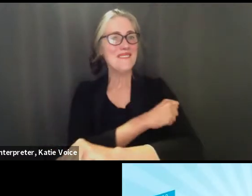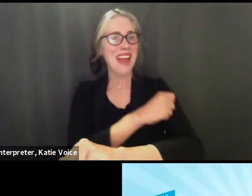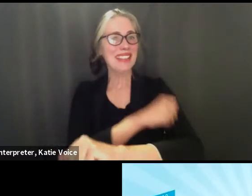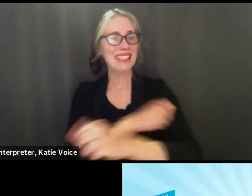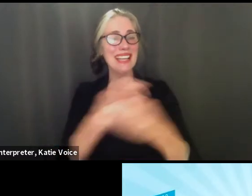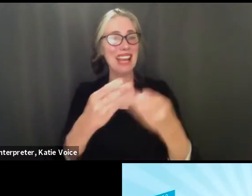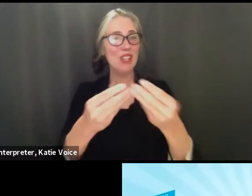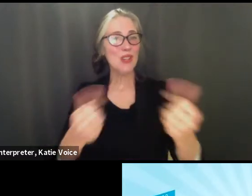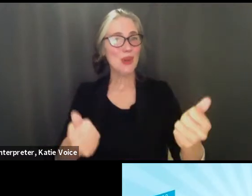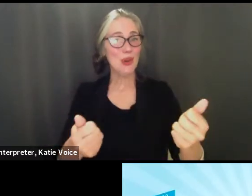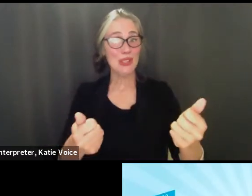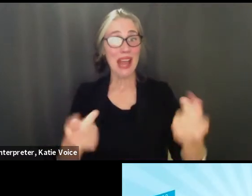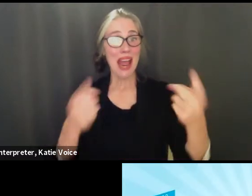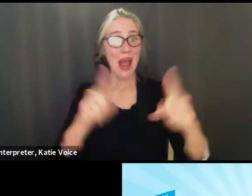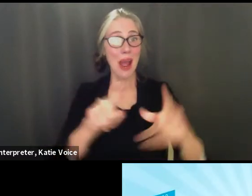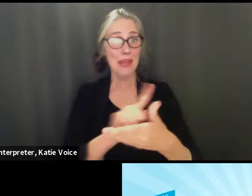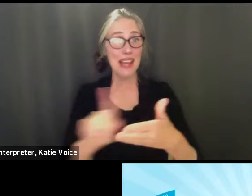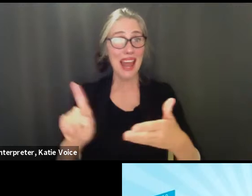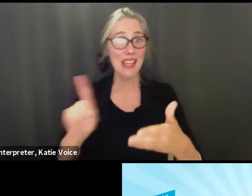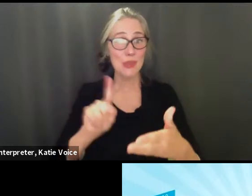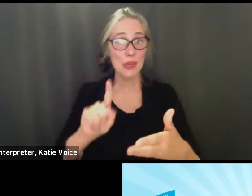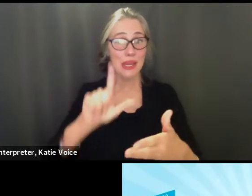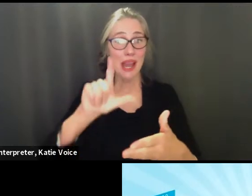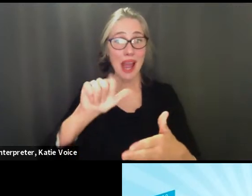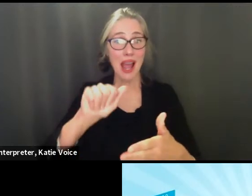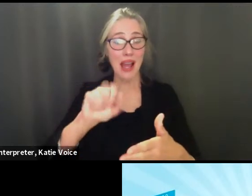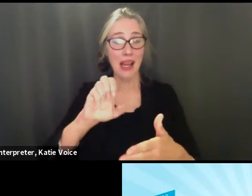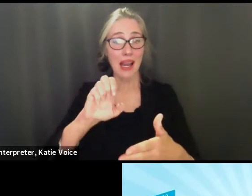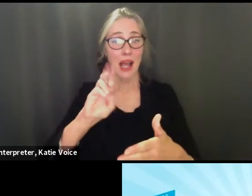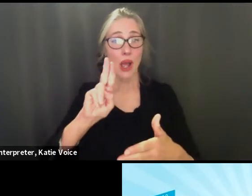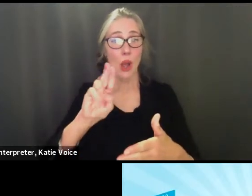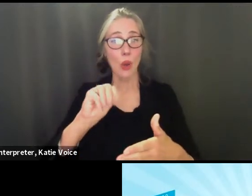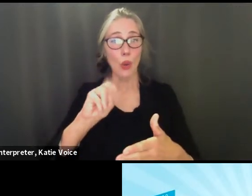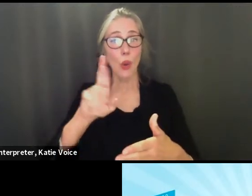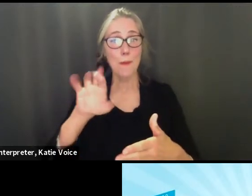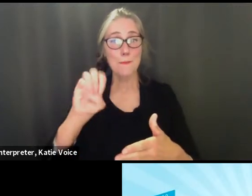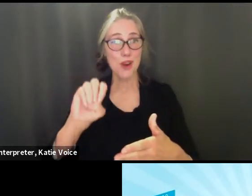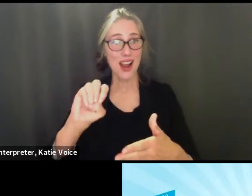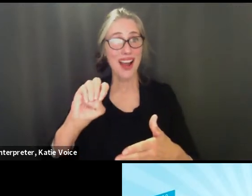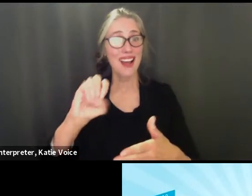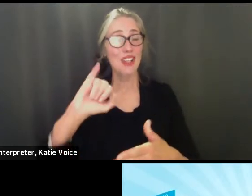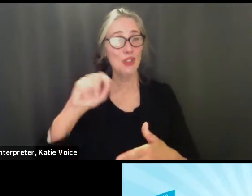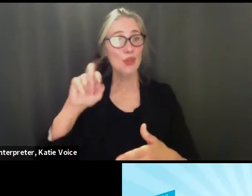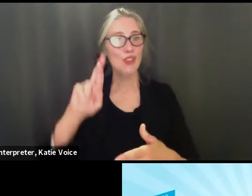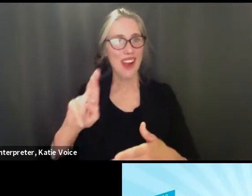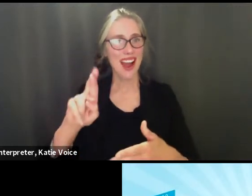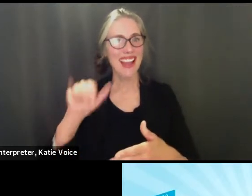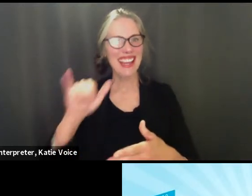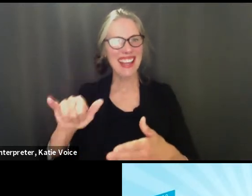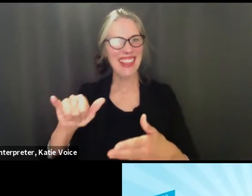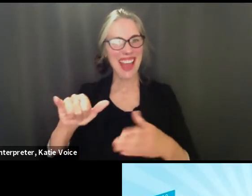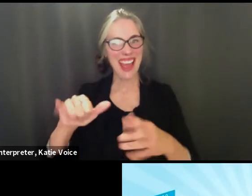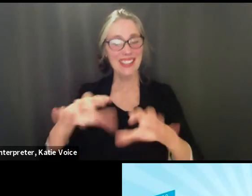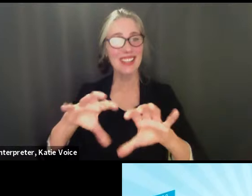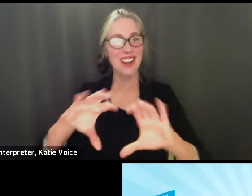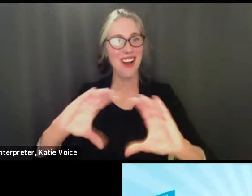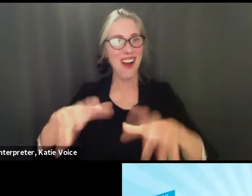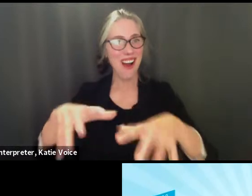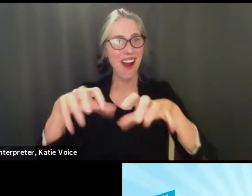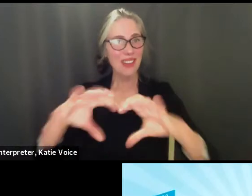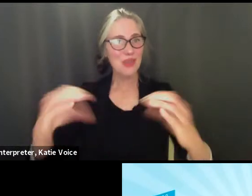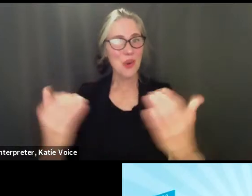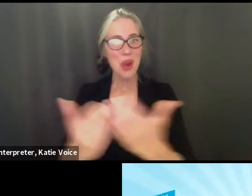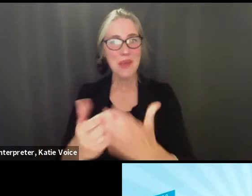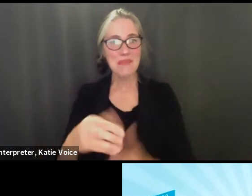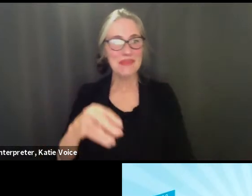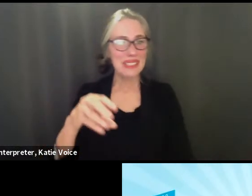High, in the Joanne Keynes Theater, 68 students were vaccinated from grades 7 and 8. And